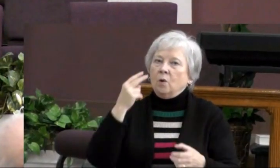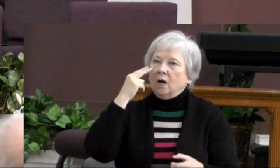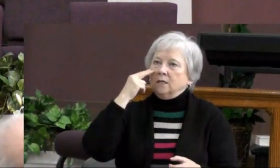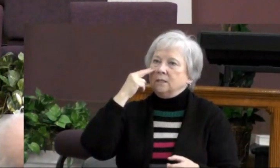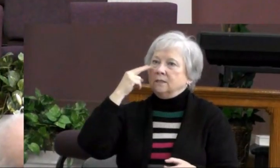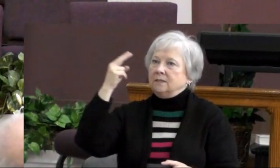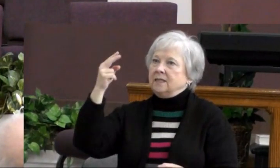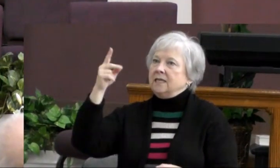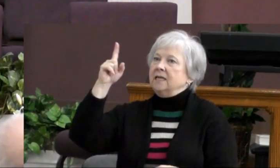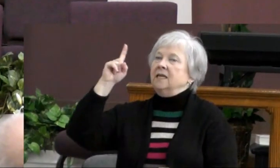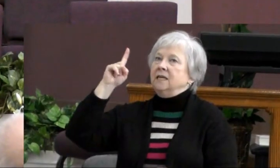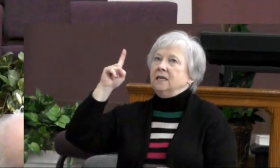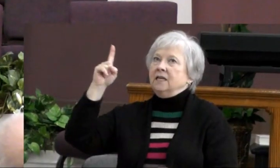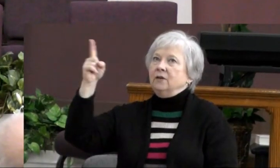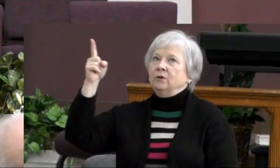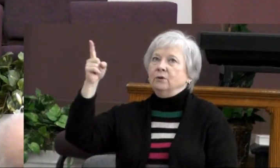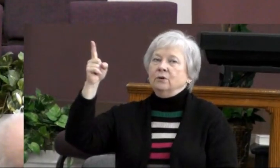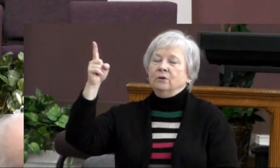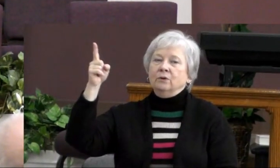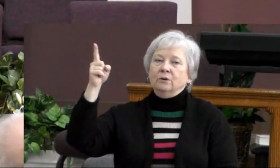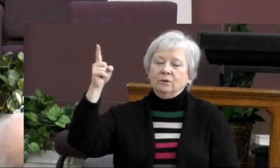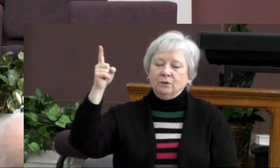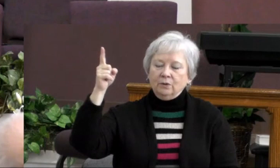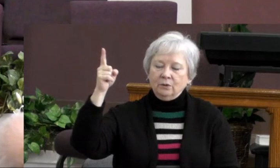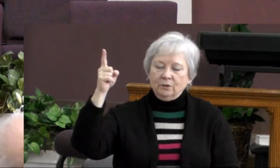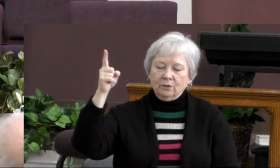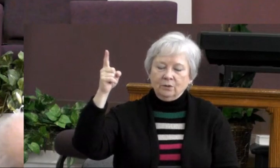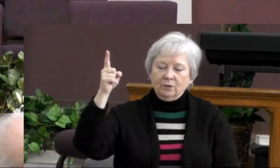I want to see you.